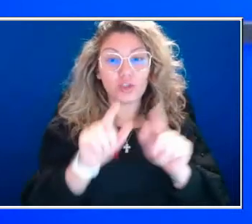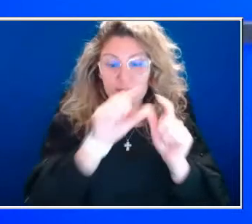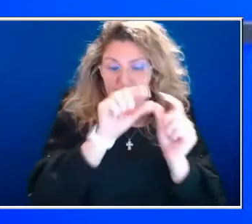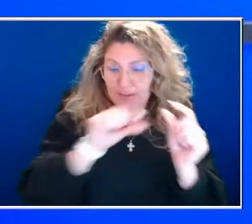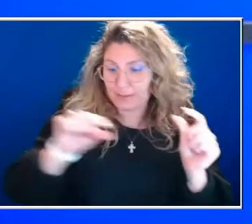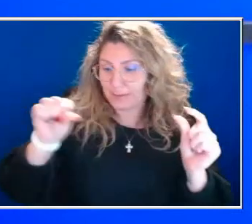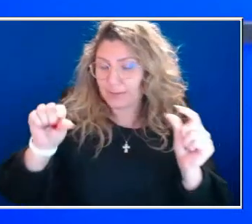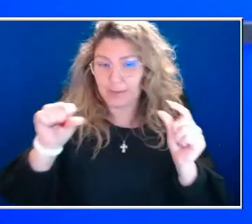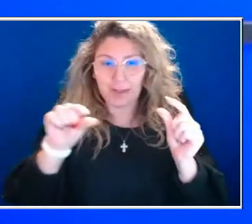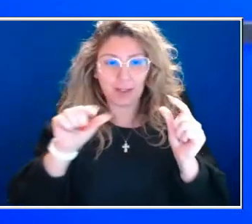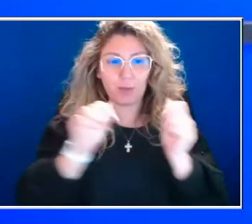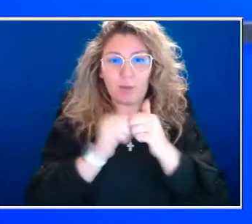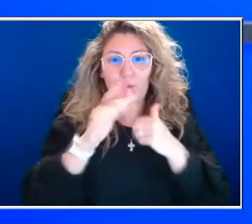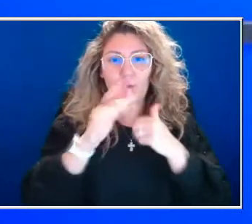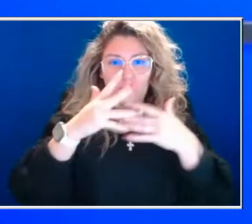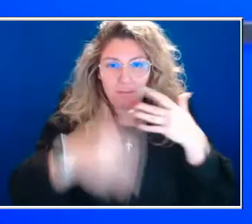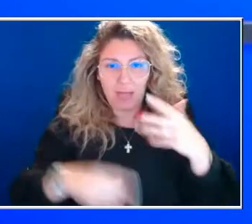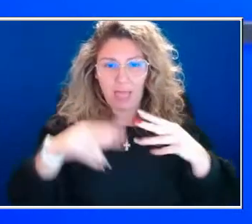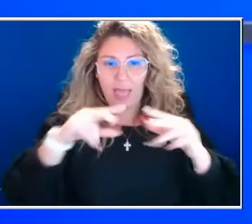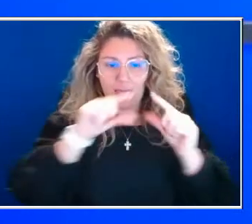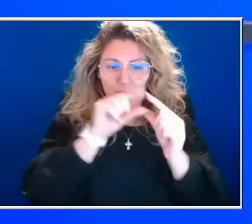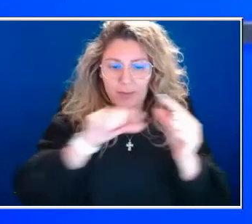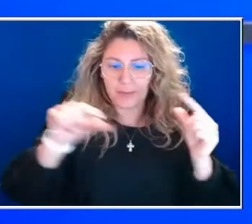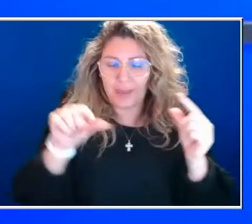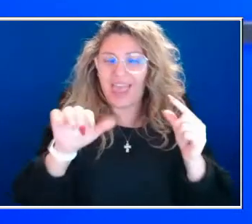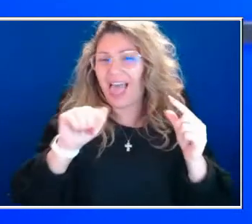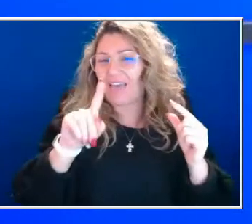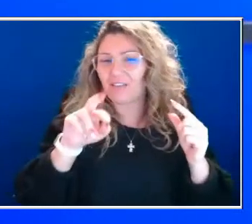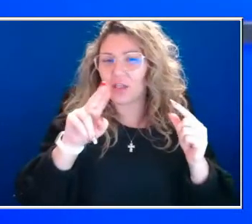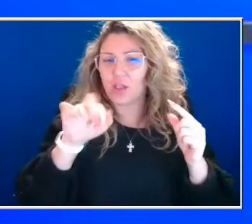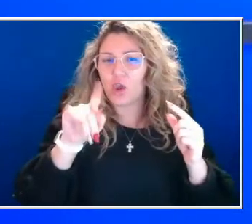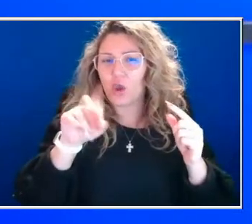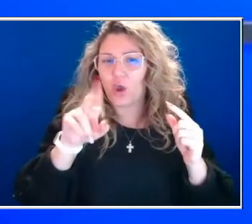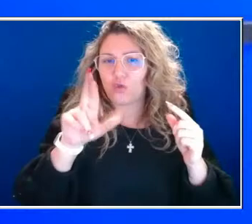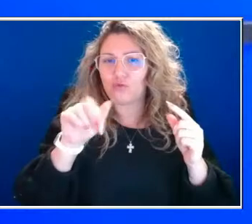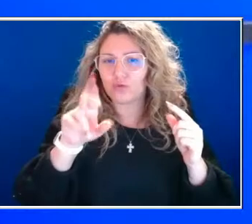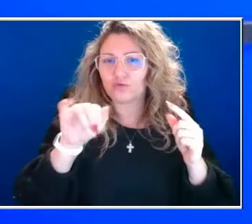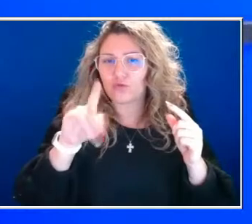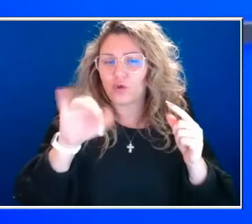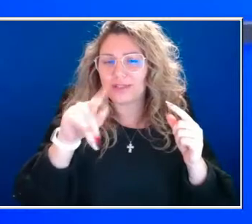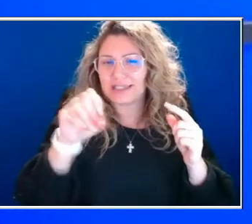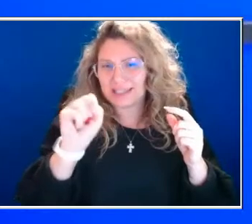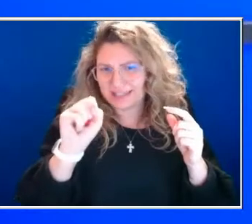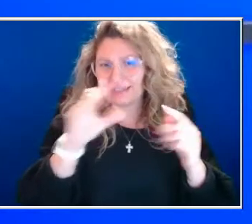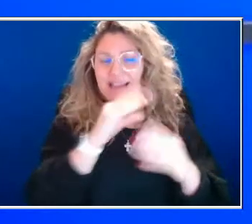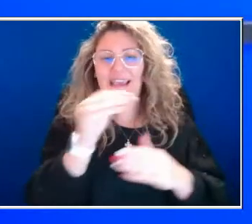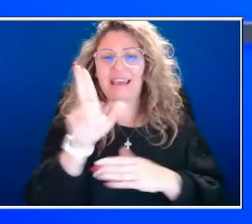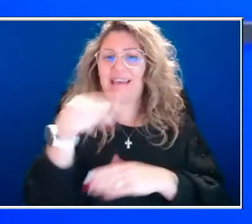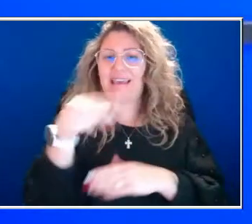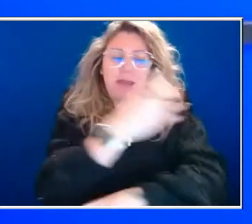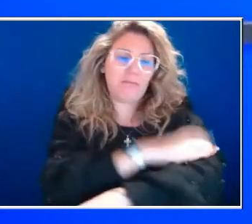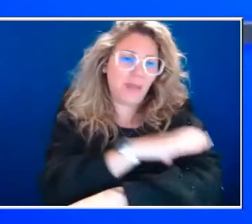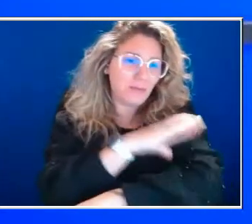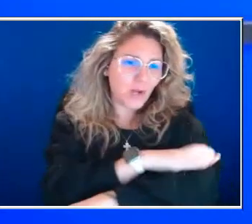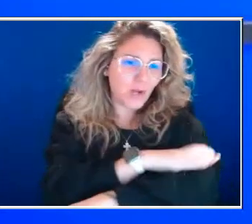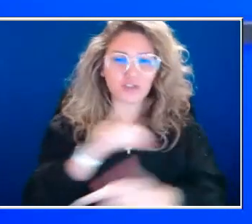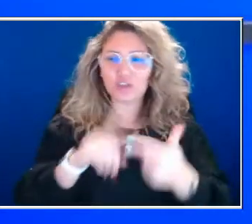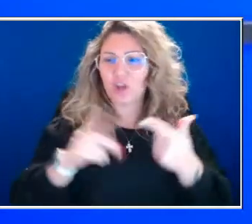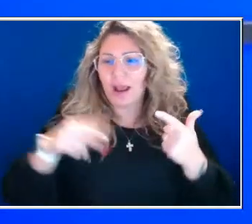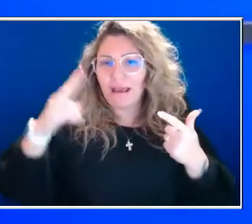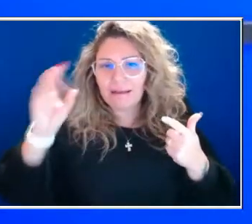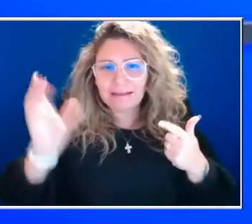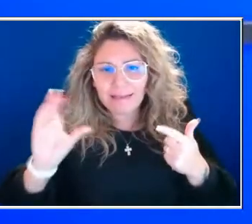that increase atherosclerosis. And then metabolic syndrome, the constellation of high blood pressure and high cholesterol and